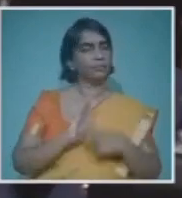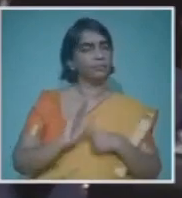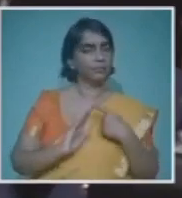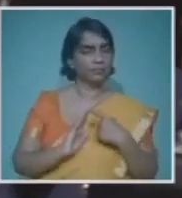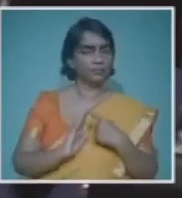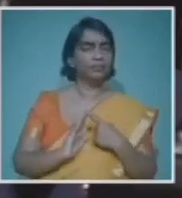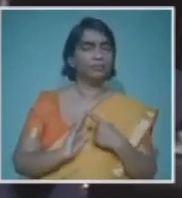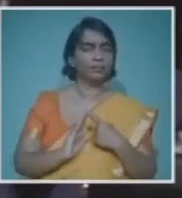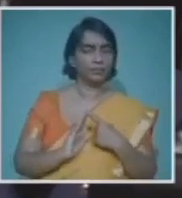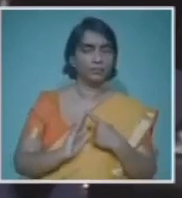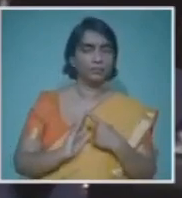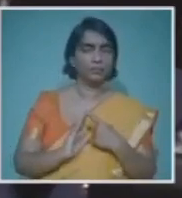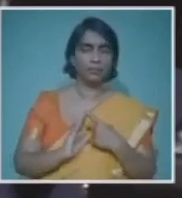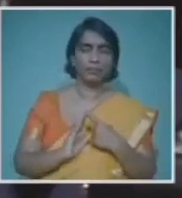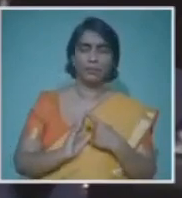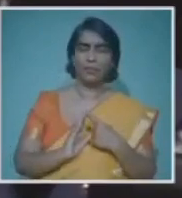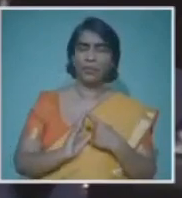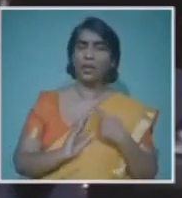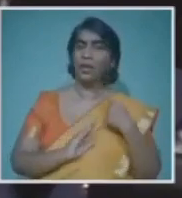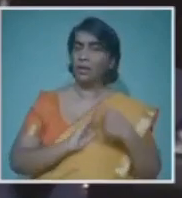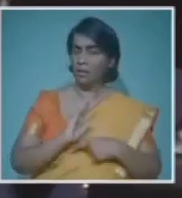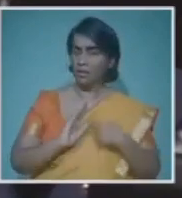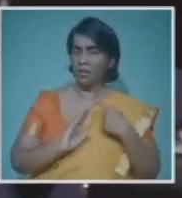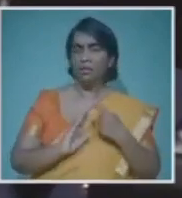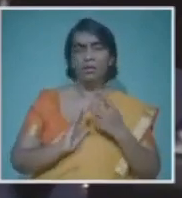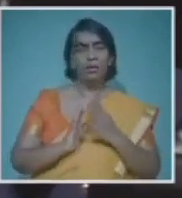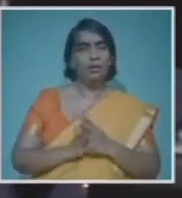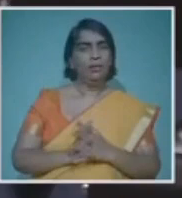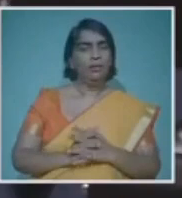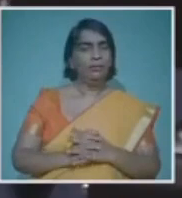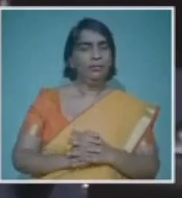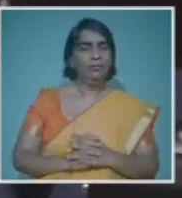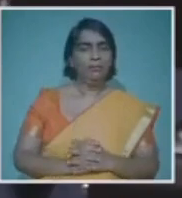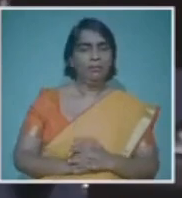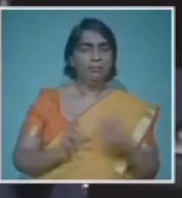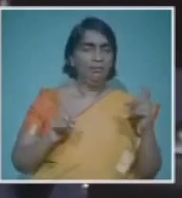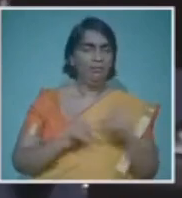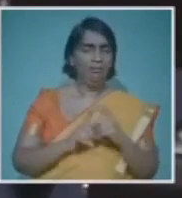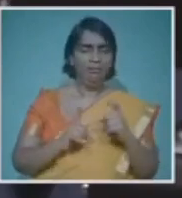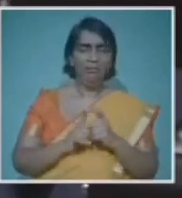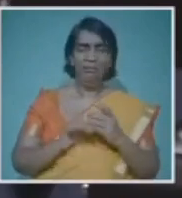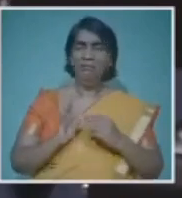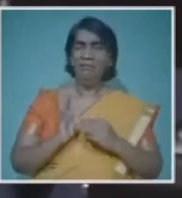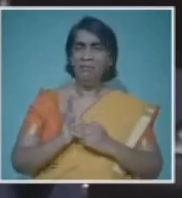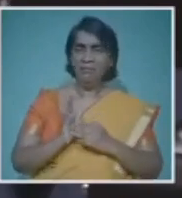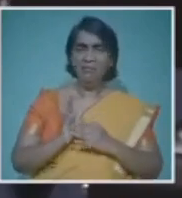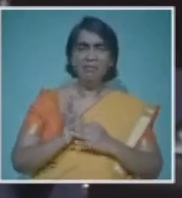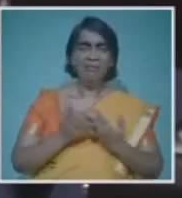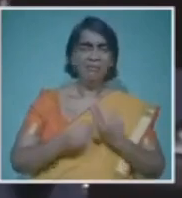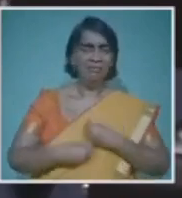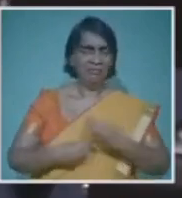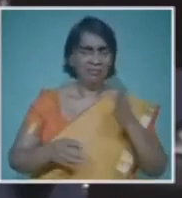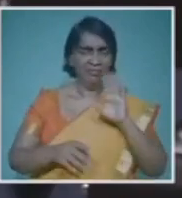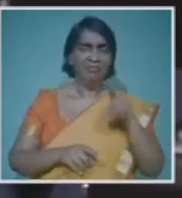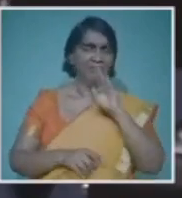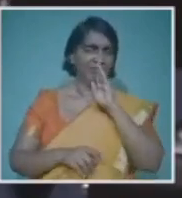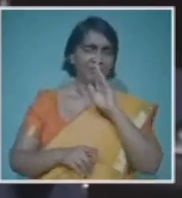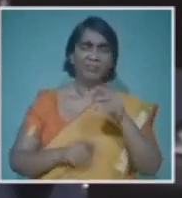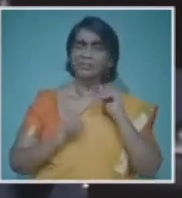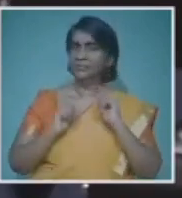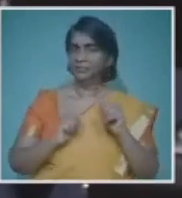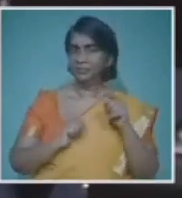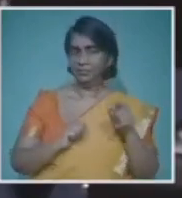is losing billions of dollars of much needed foreign exchange as a result of hoarding in earning overseas